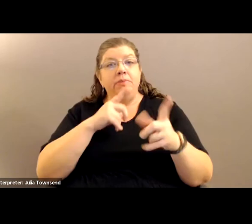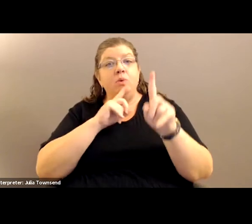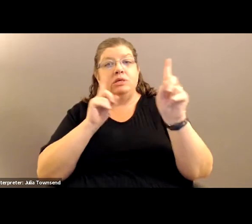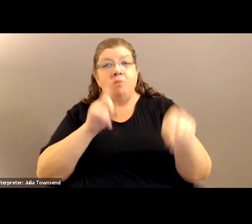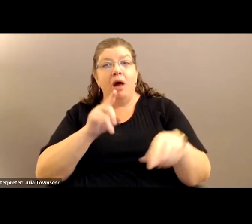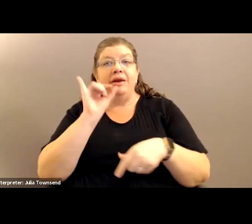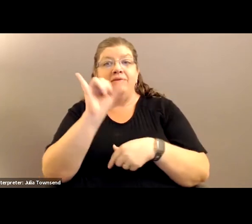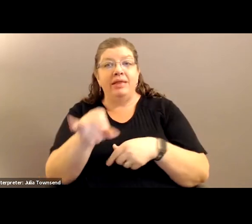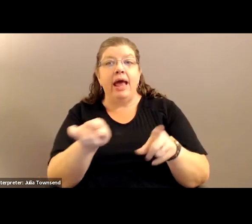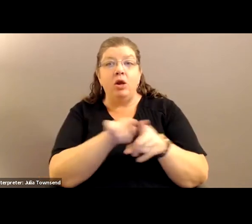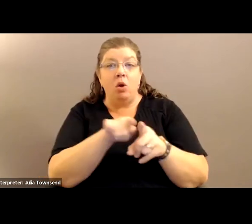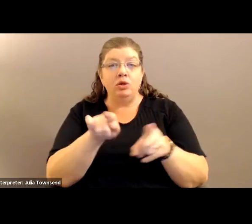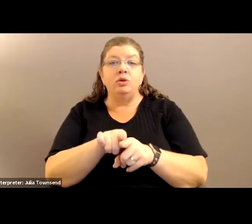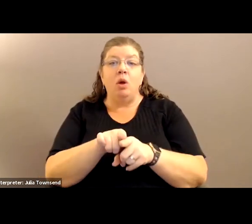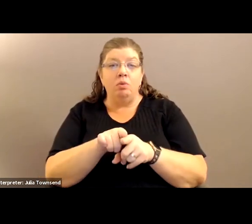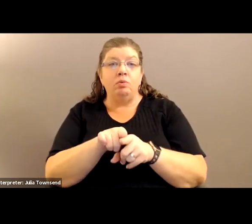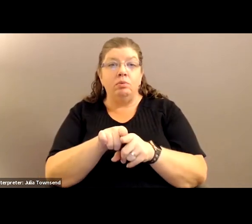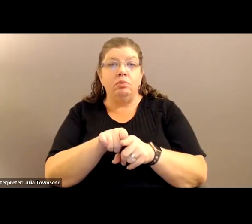that also